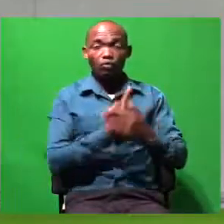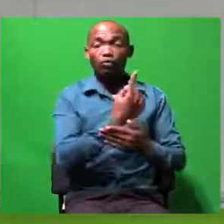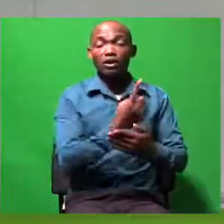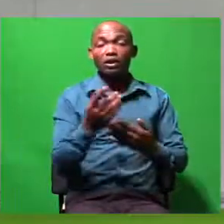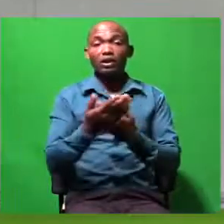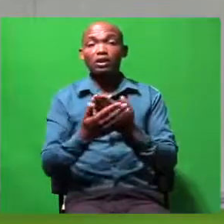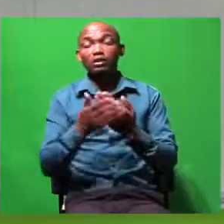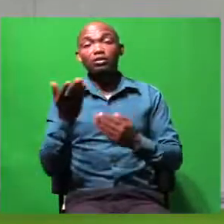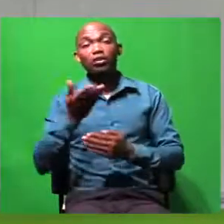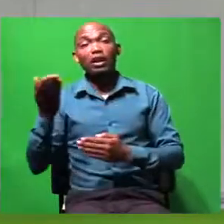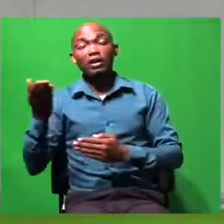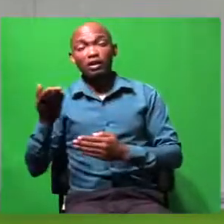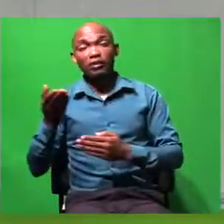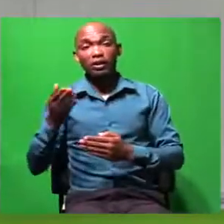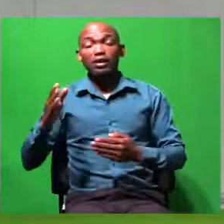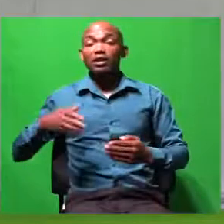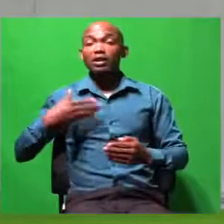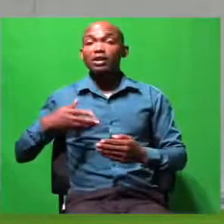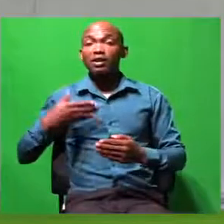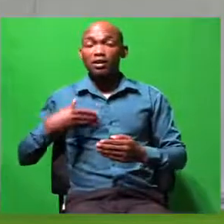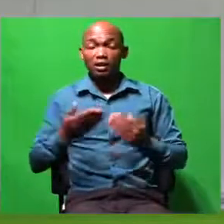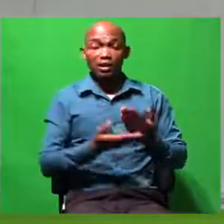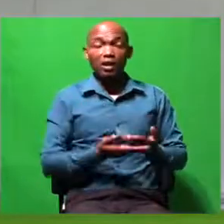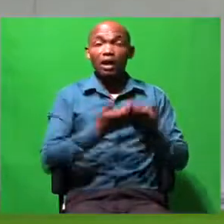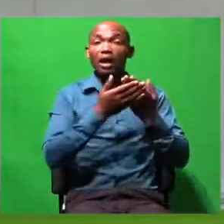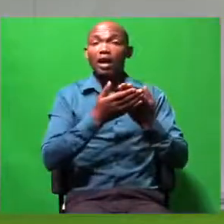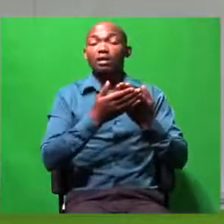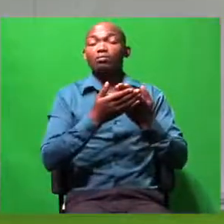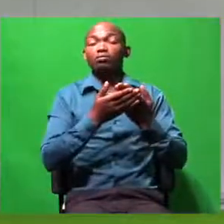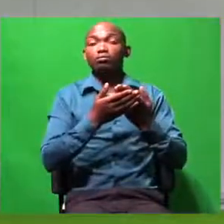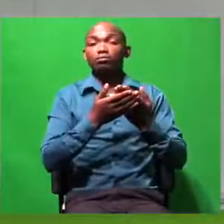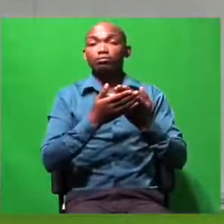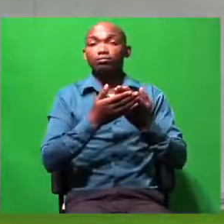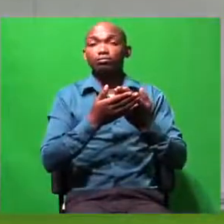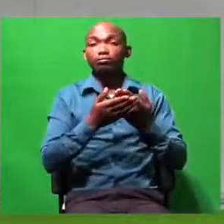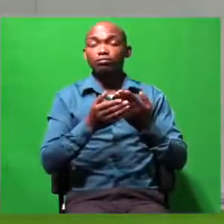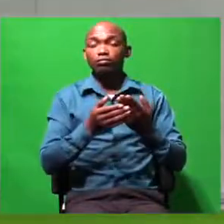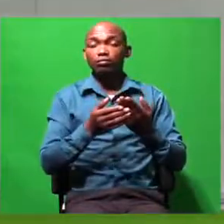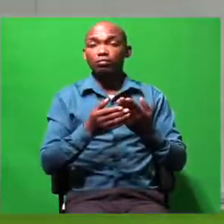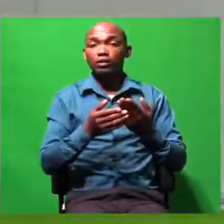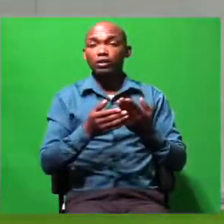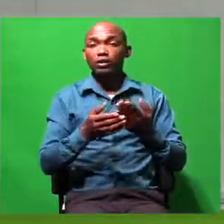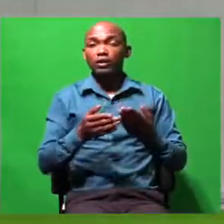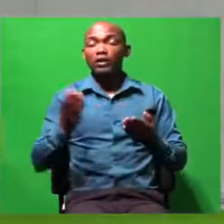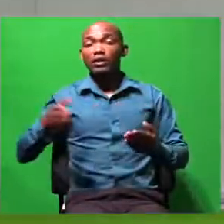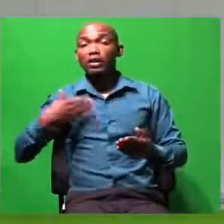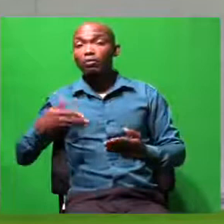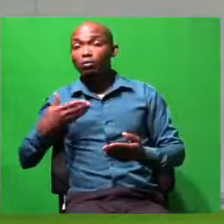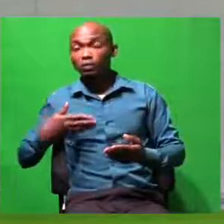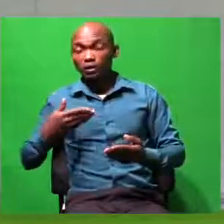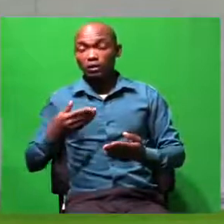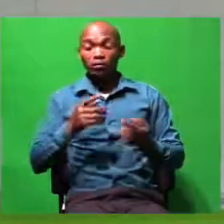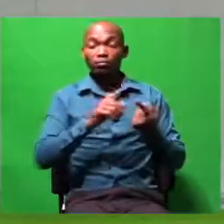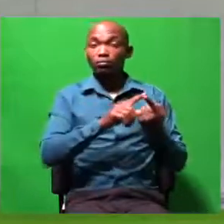to another, therefore they need special treatment or special care. They need what?